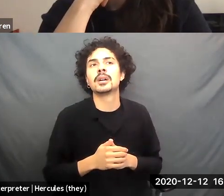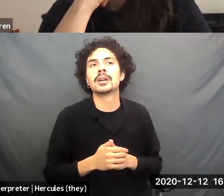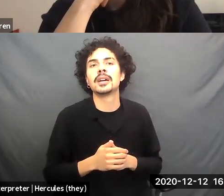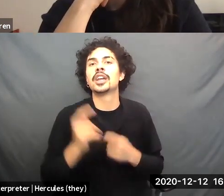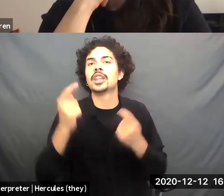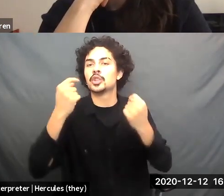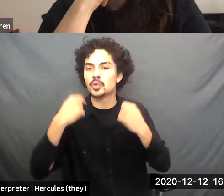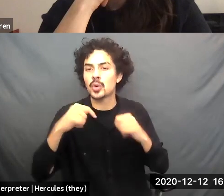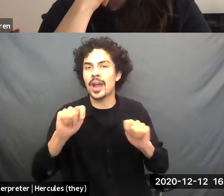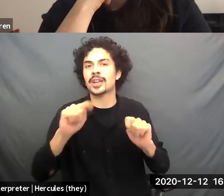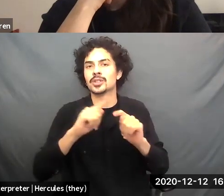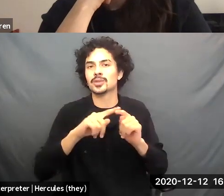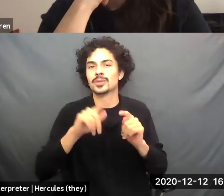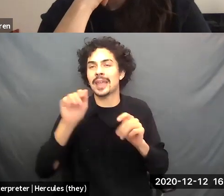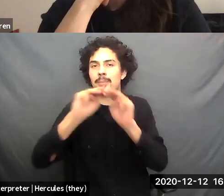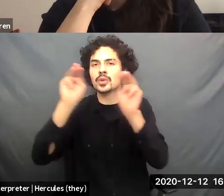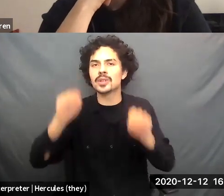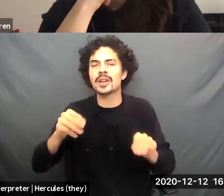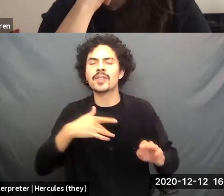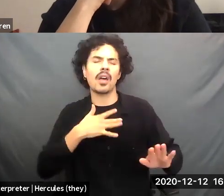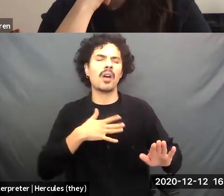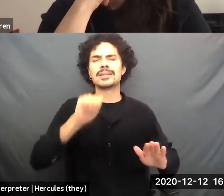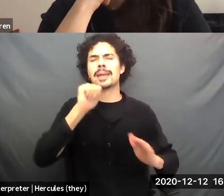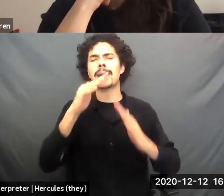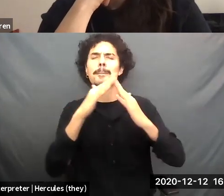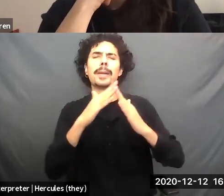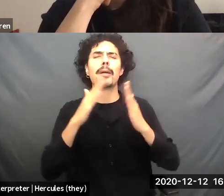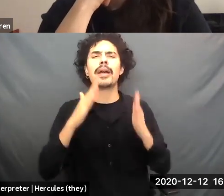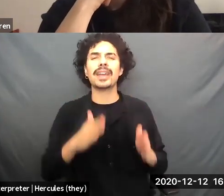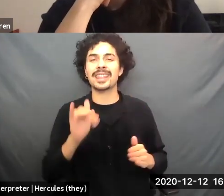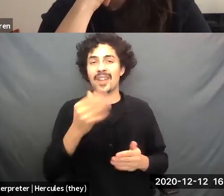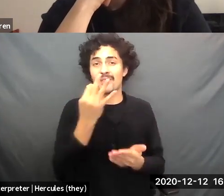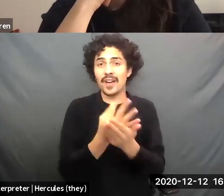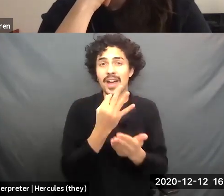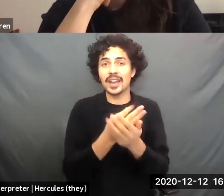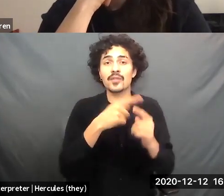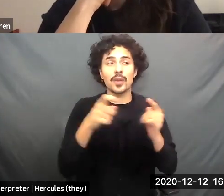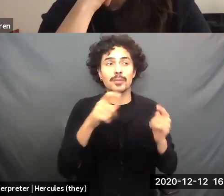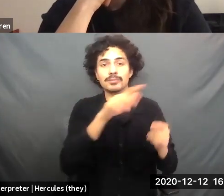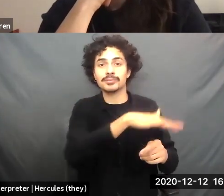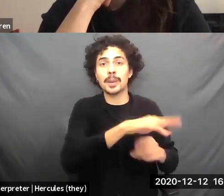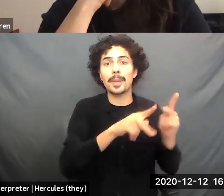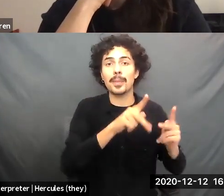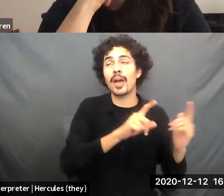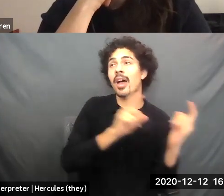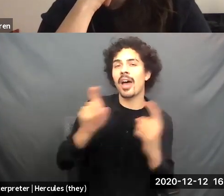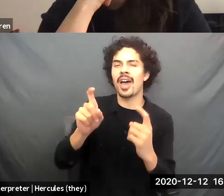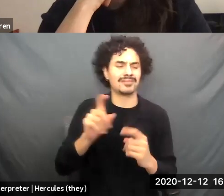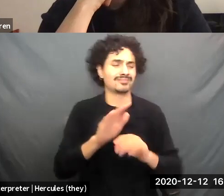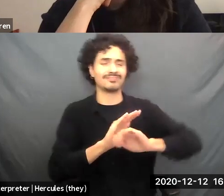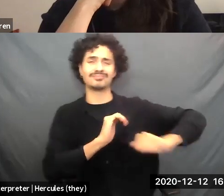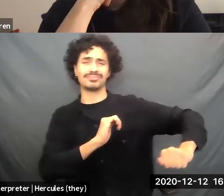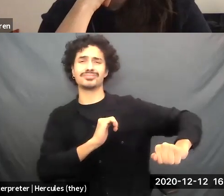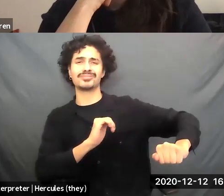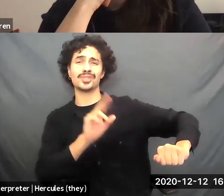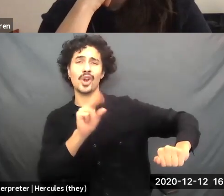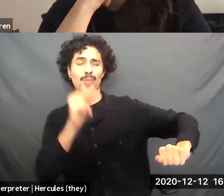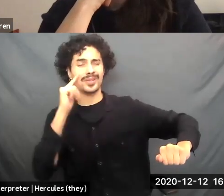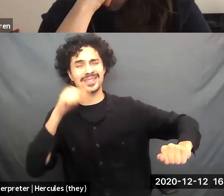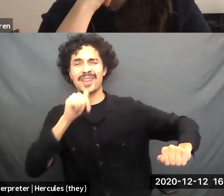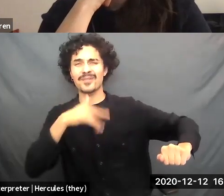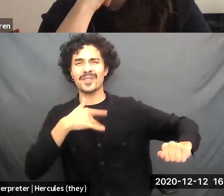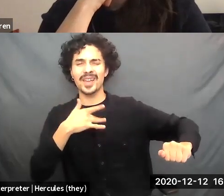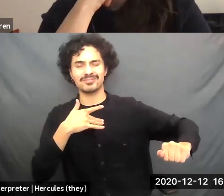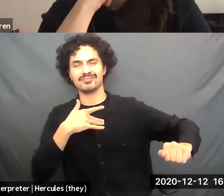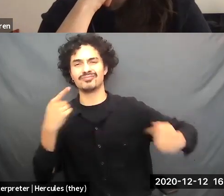museum because it was un-American. So I, you know, we'll see what happens now with Art of the Capitol, like, you know, what the possibilities are.